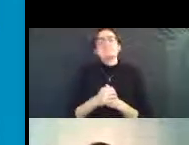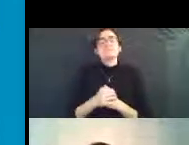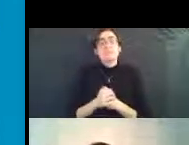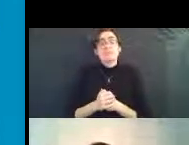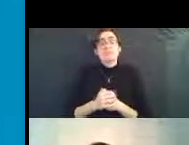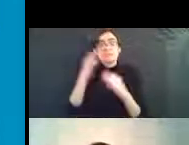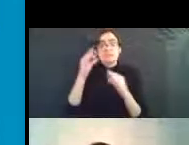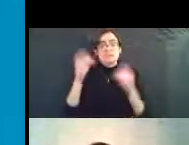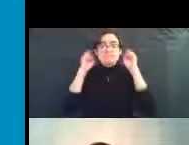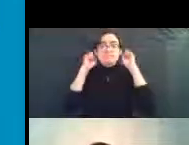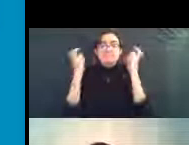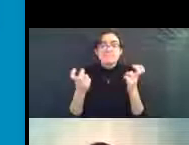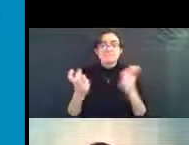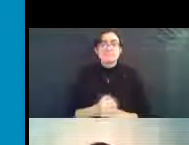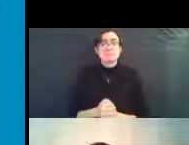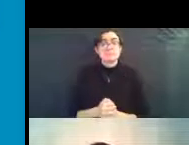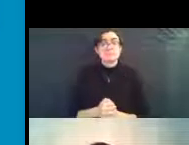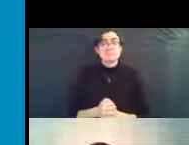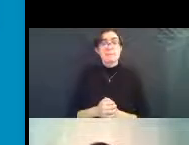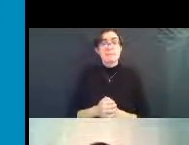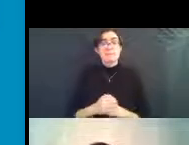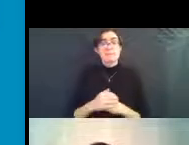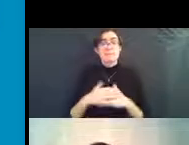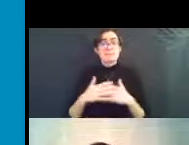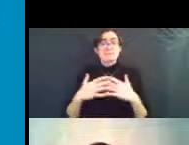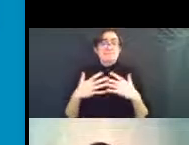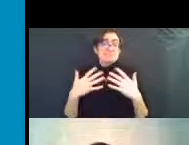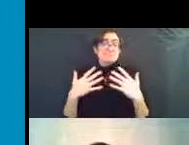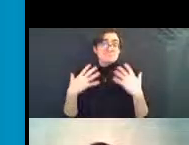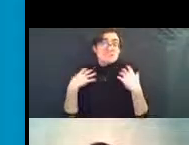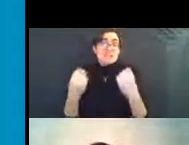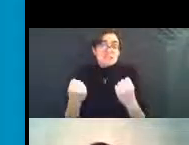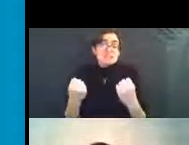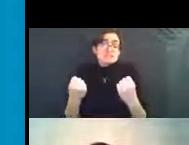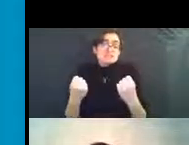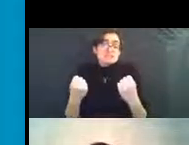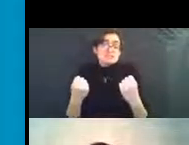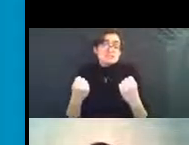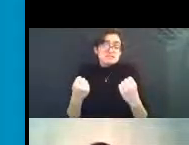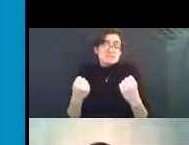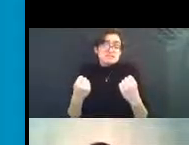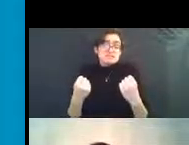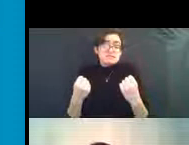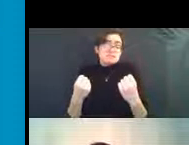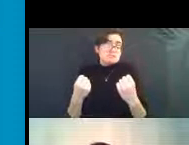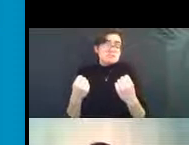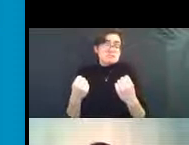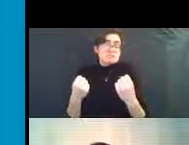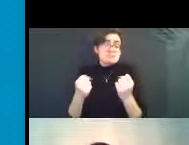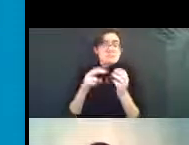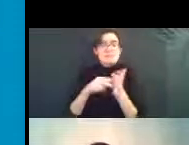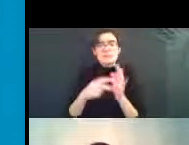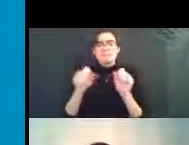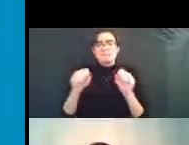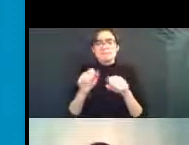and well-being strategies. So, you know, this can mean advocating for your rights and needs if you're in a